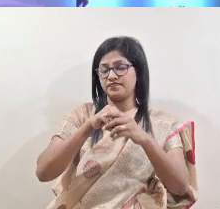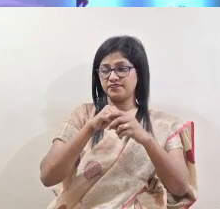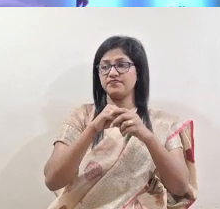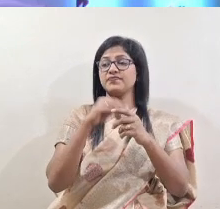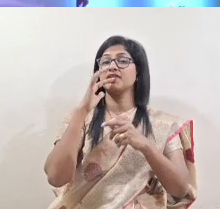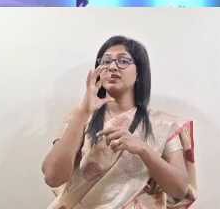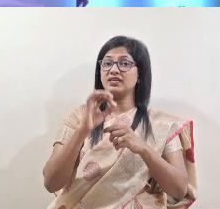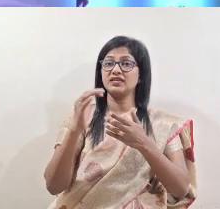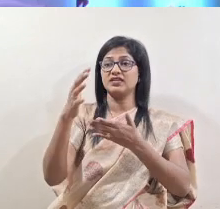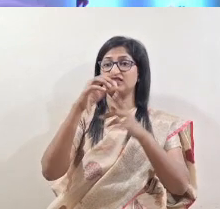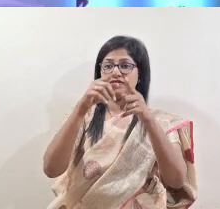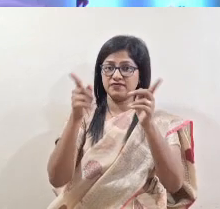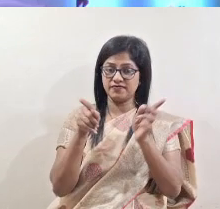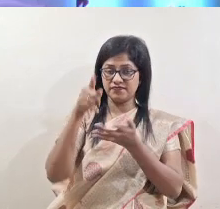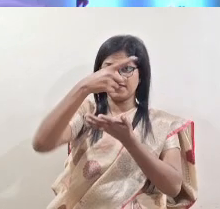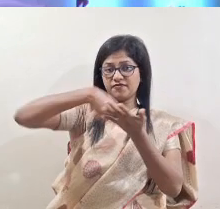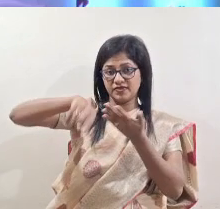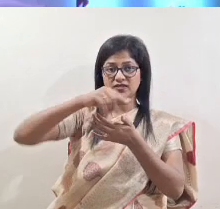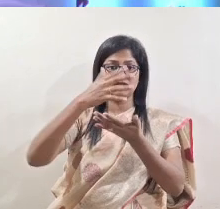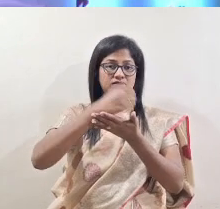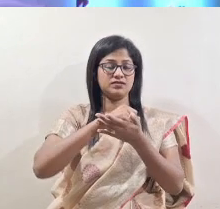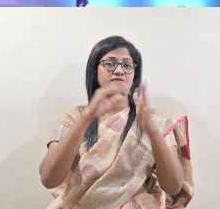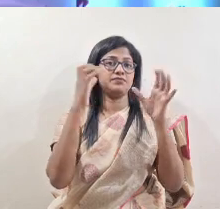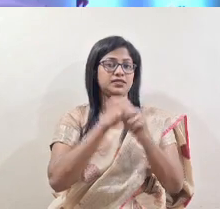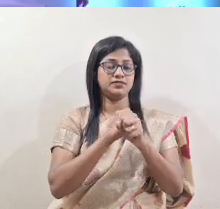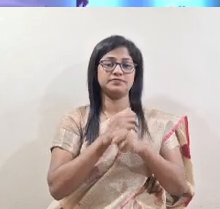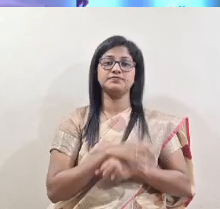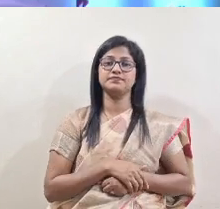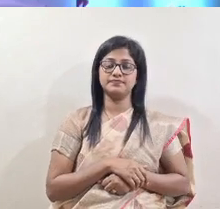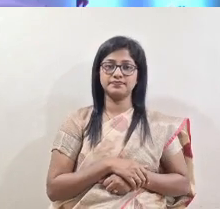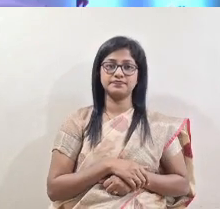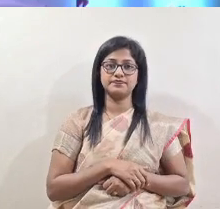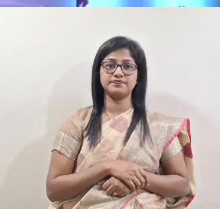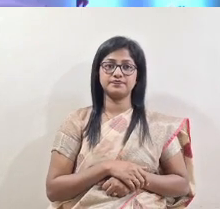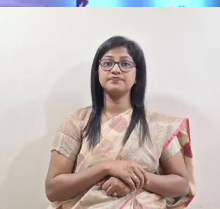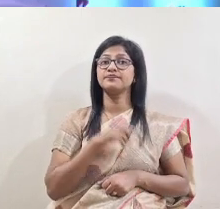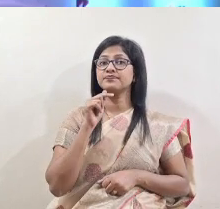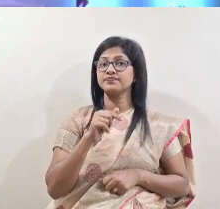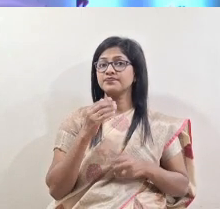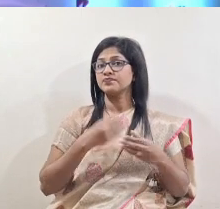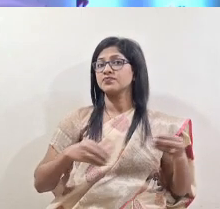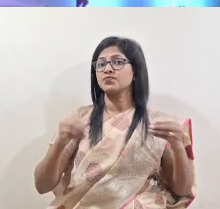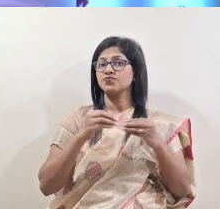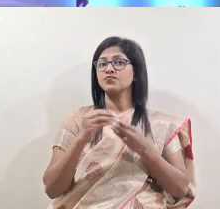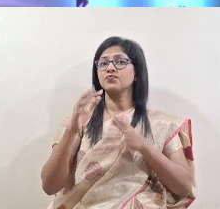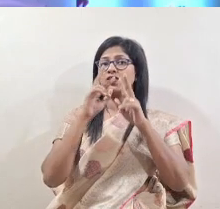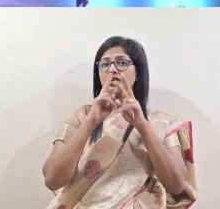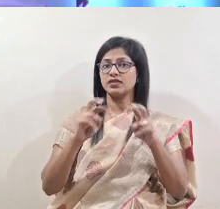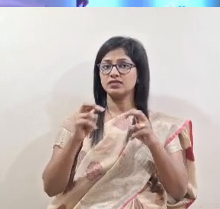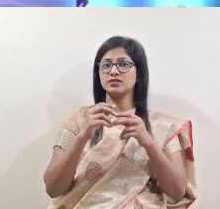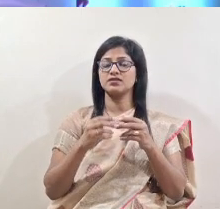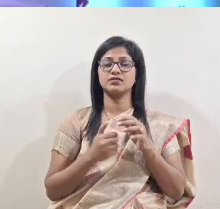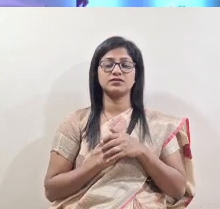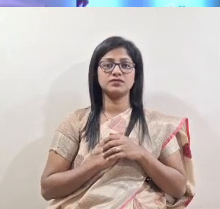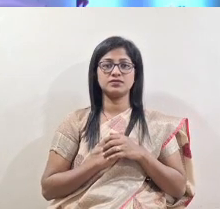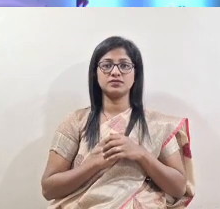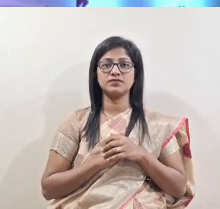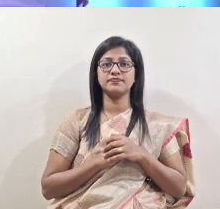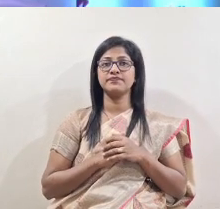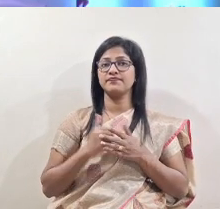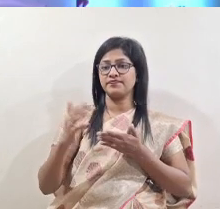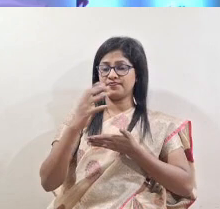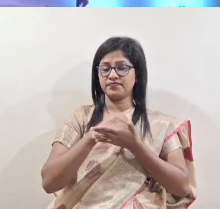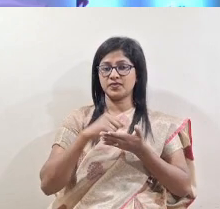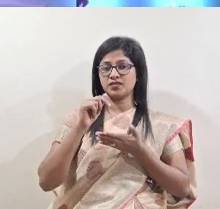calibrating it using this real field data is also lacking. So for this study, we have used data